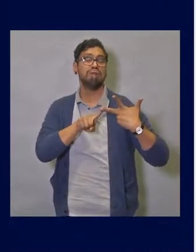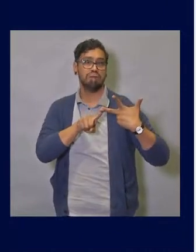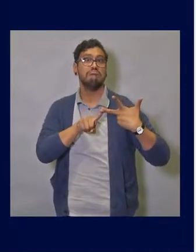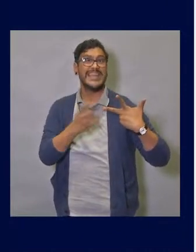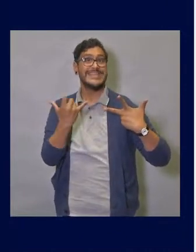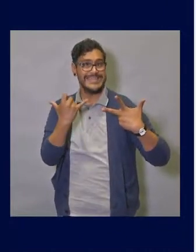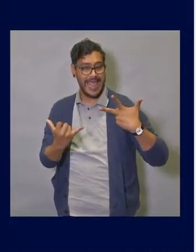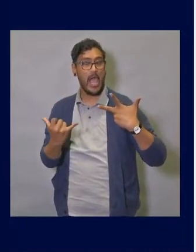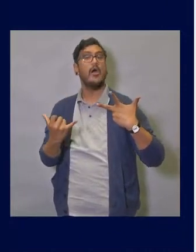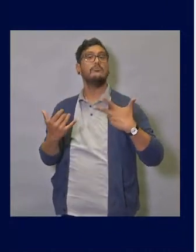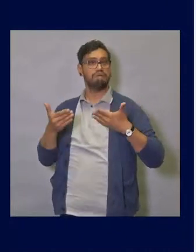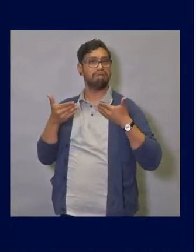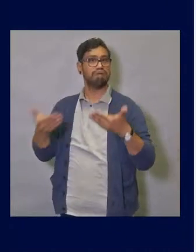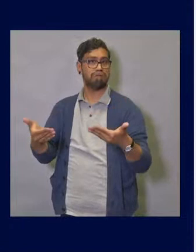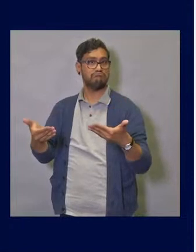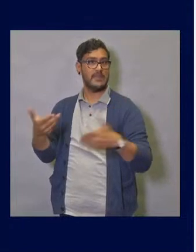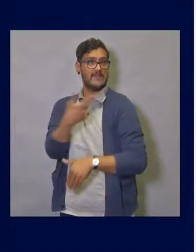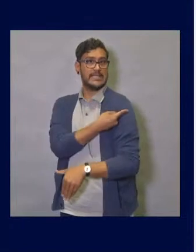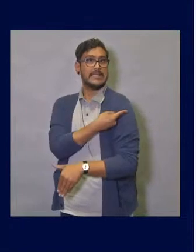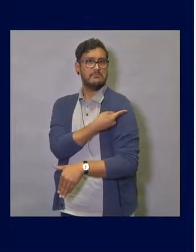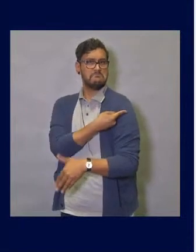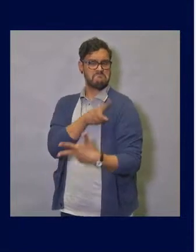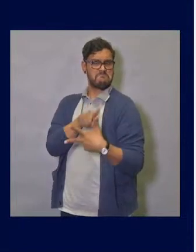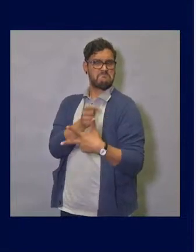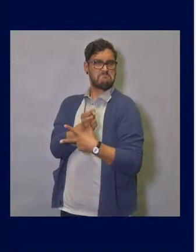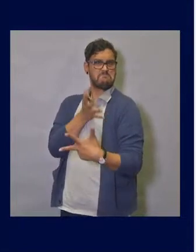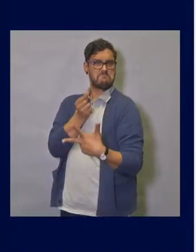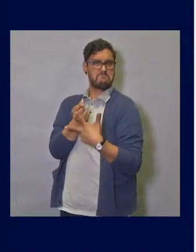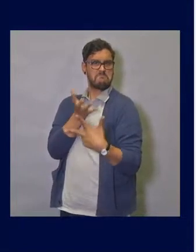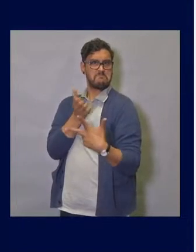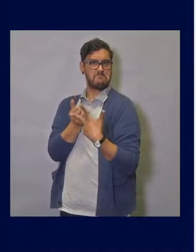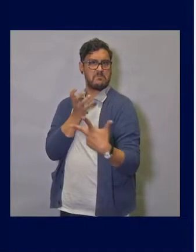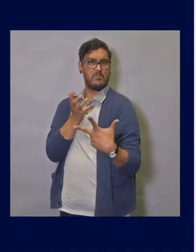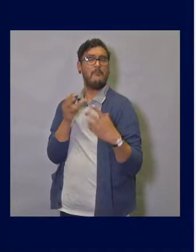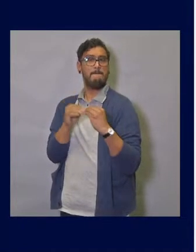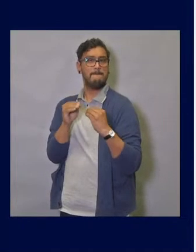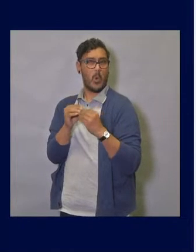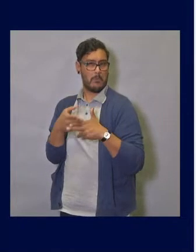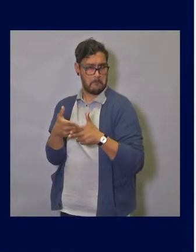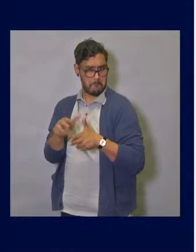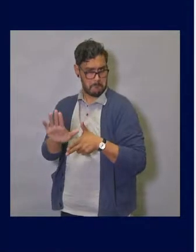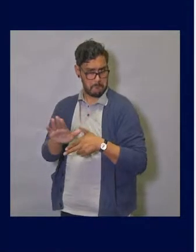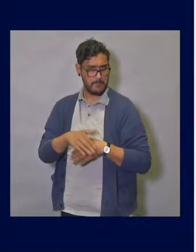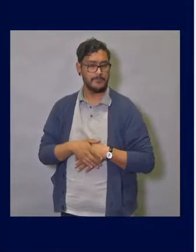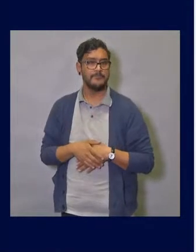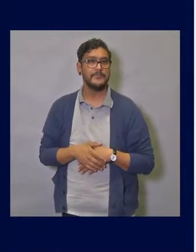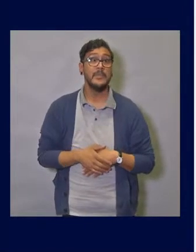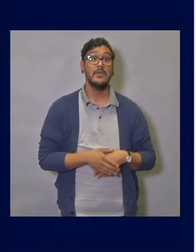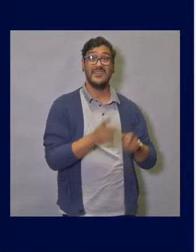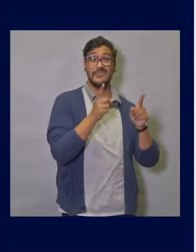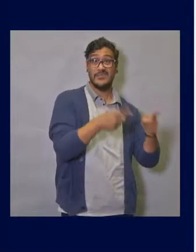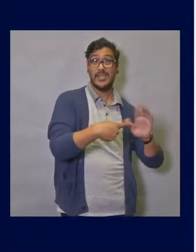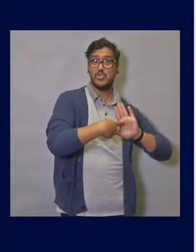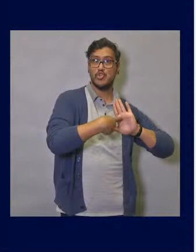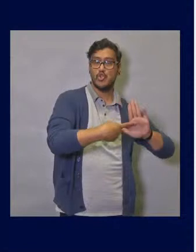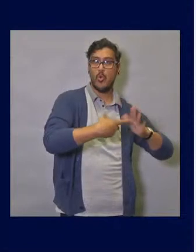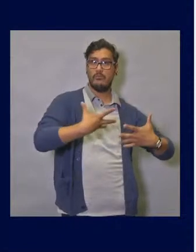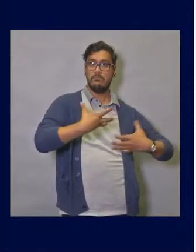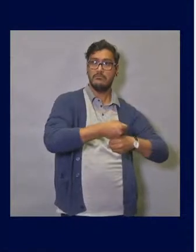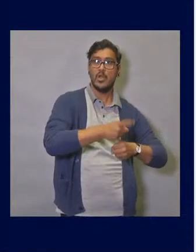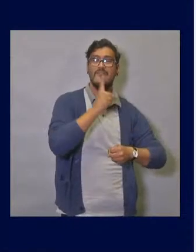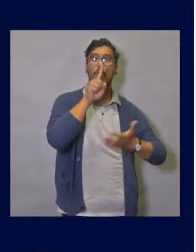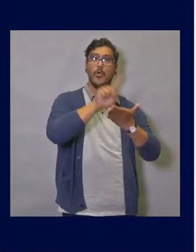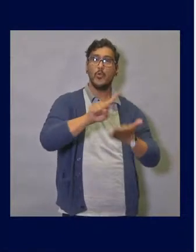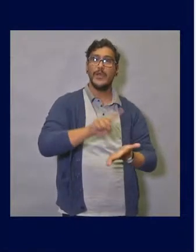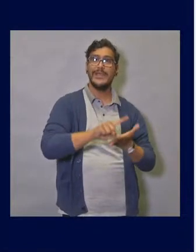a little bit more about these sectors in a few minutes. I'll take the next slide. This table shows a summary of our weekly distribution